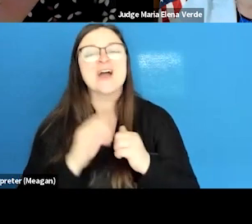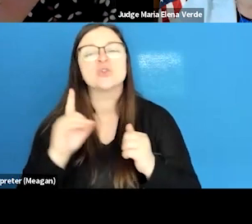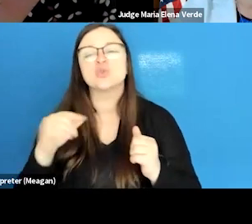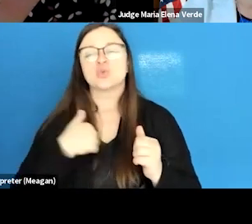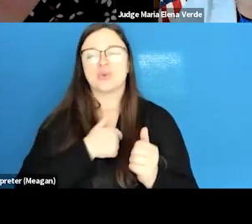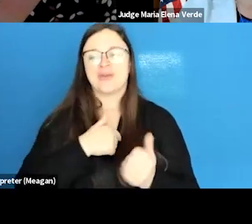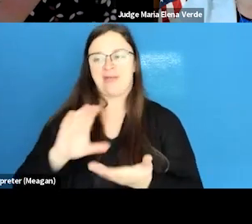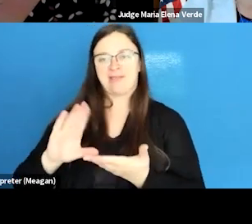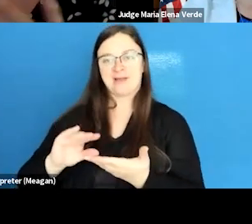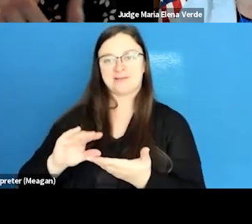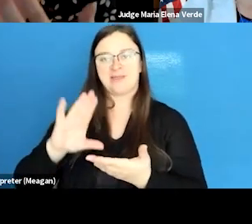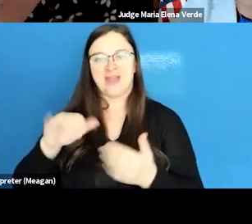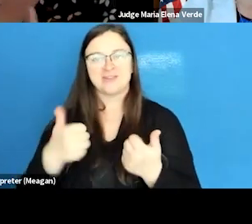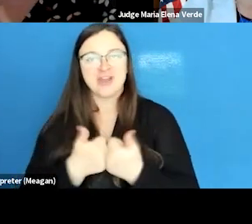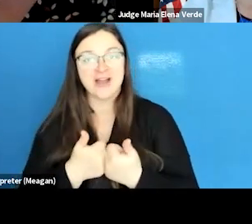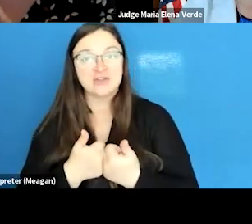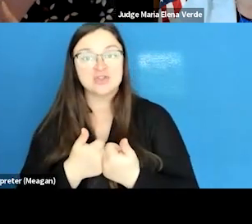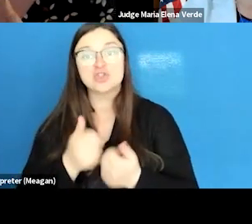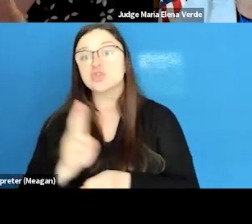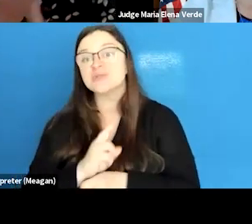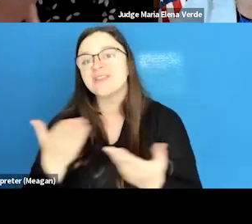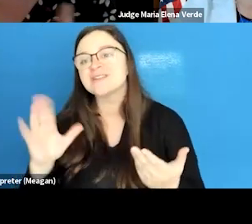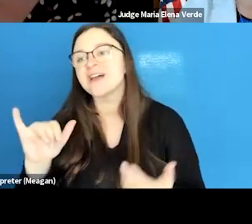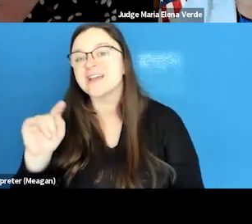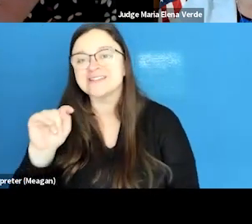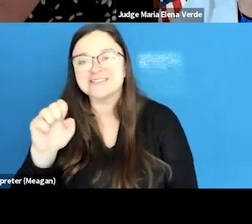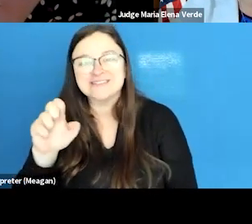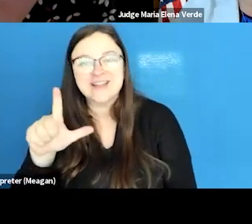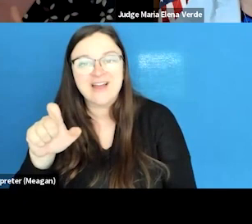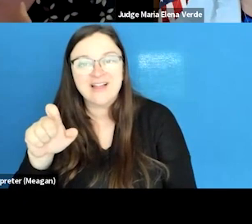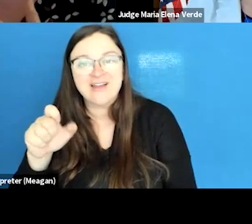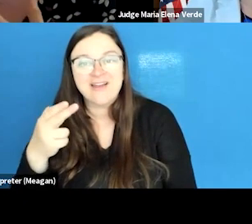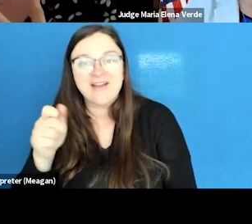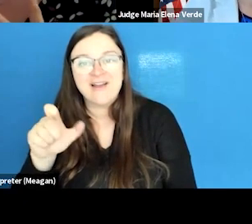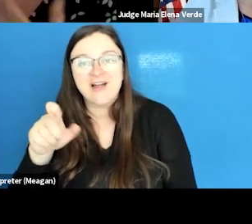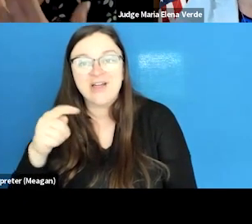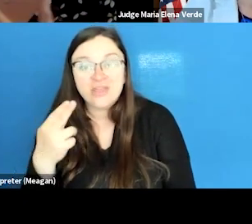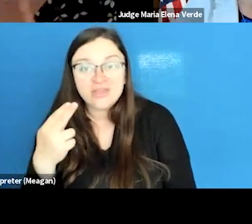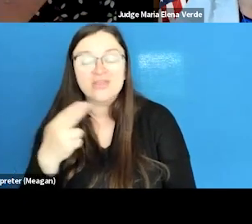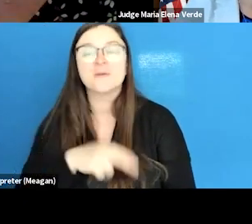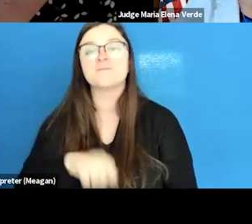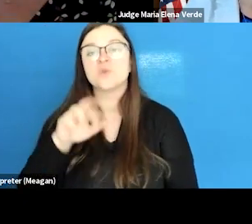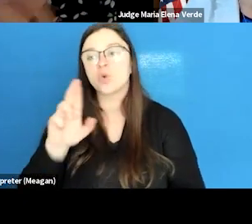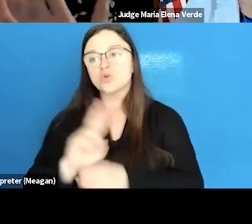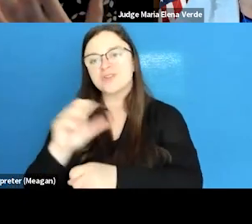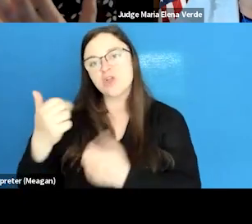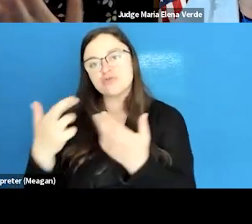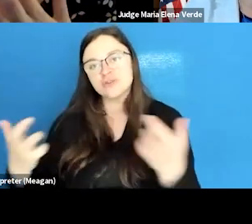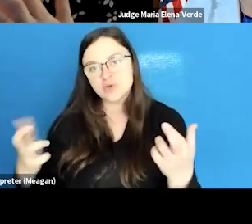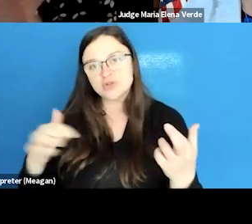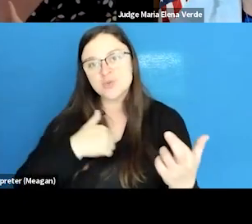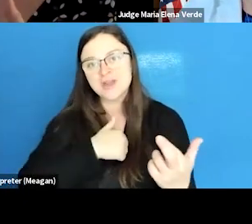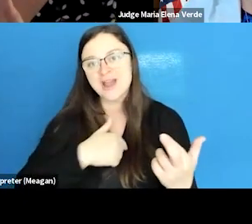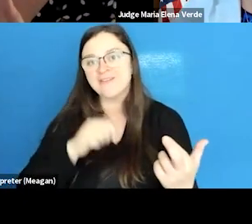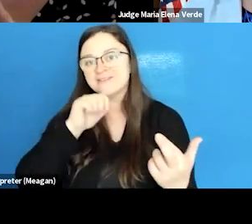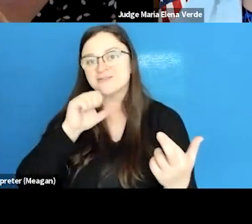in terms of using things like telehealth or other resources we have to make sure that people are connecting not only with